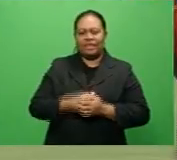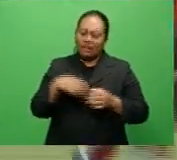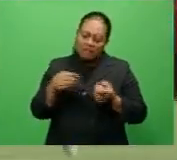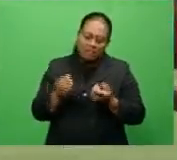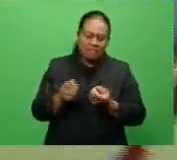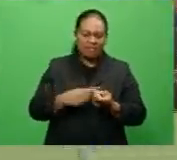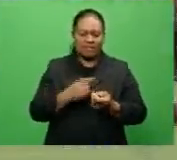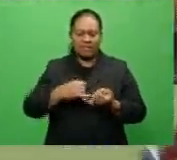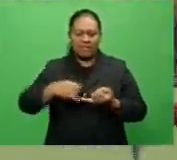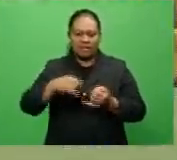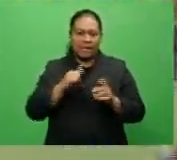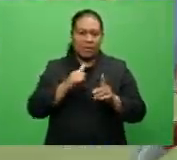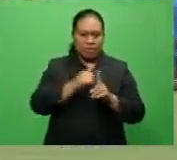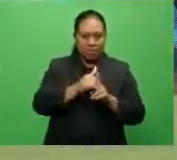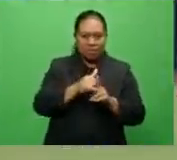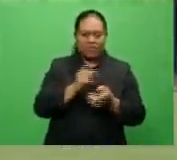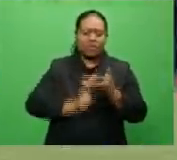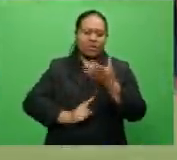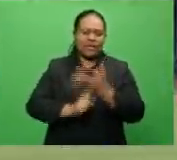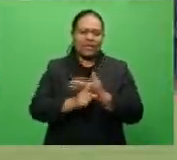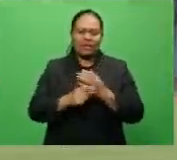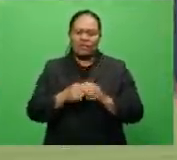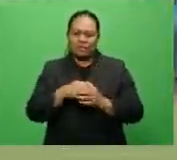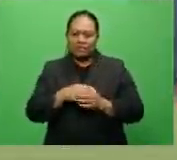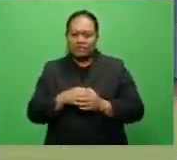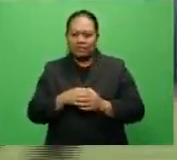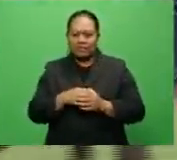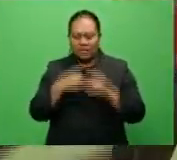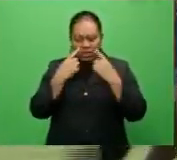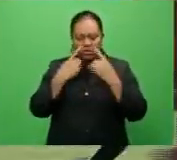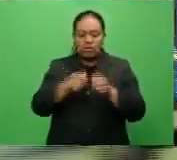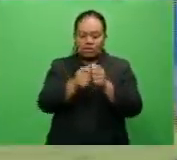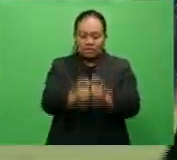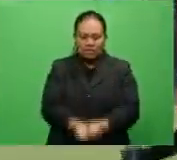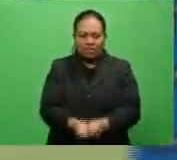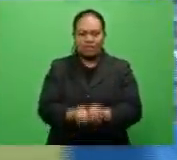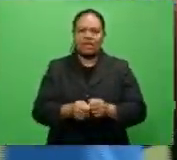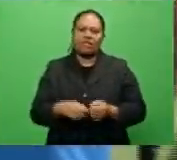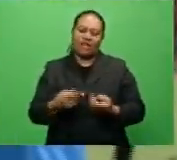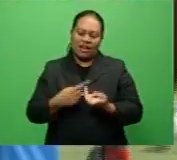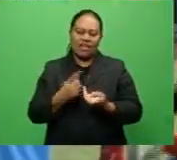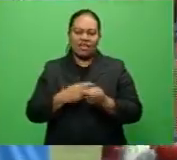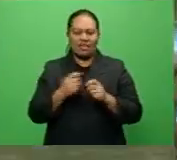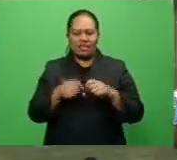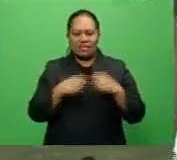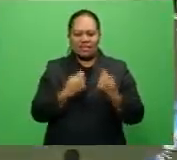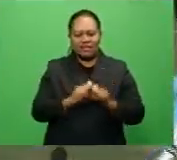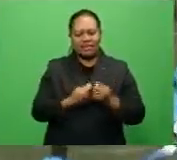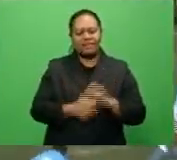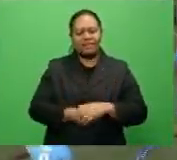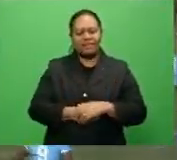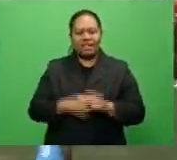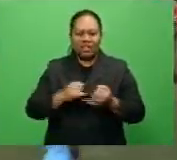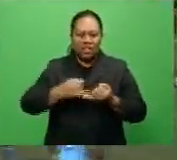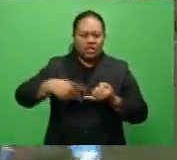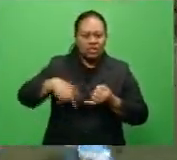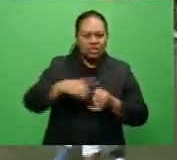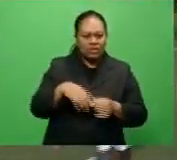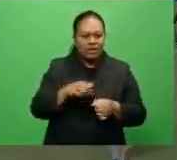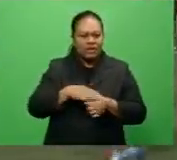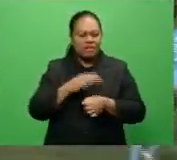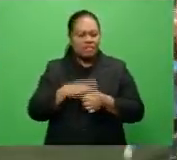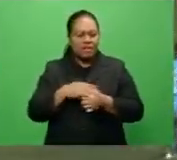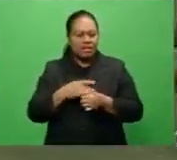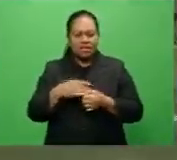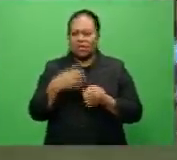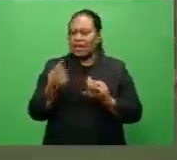inside Santa Ravovo, who ran 50 meters to score for the visitors. Suva's open side flanker Taniela Sandrongo and